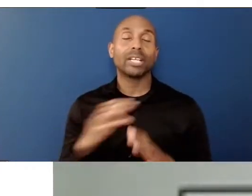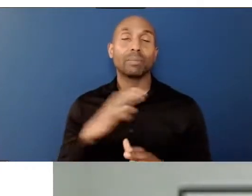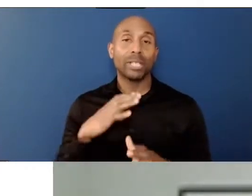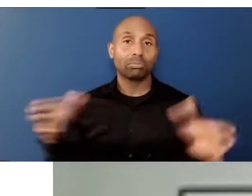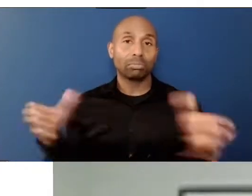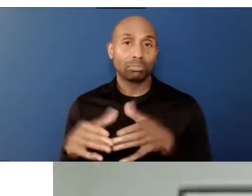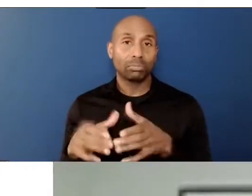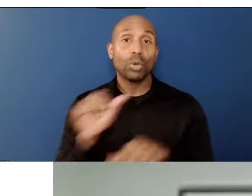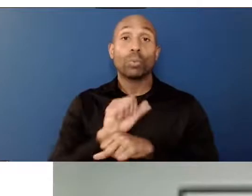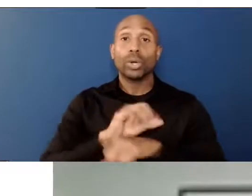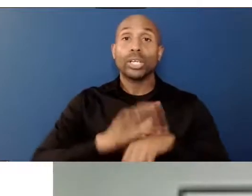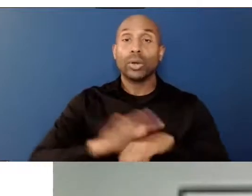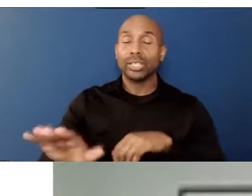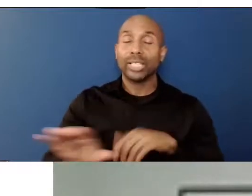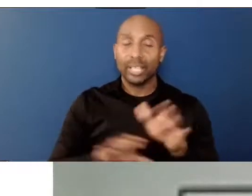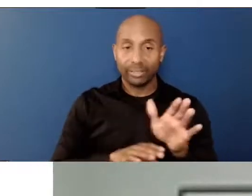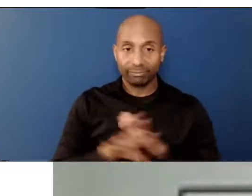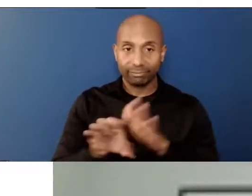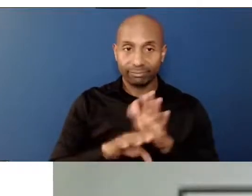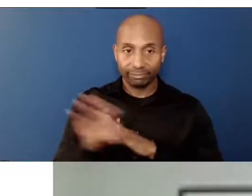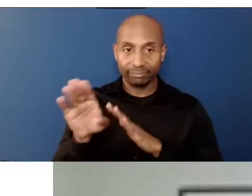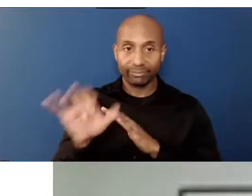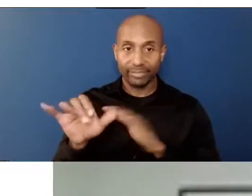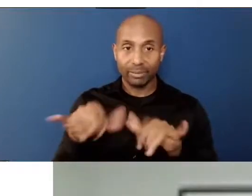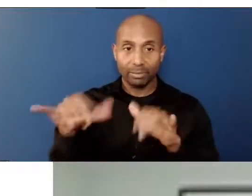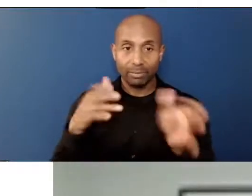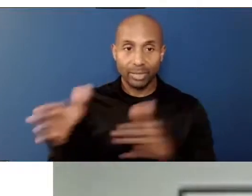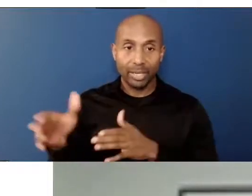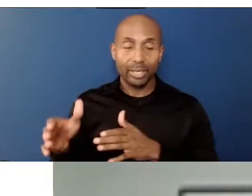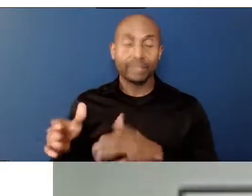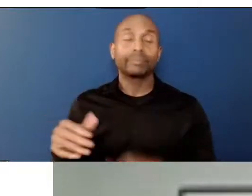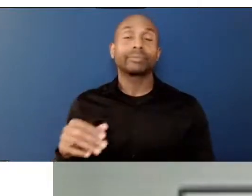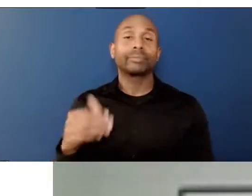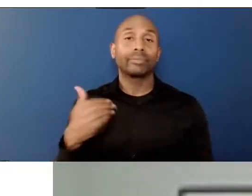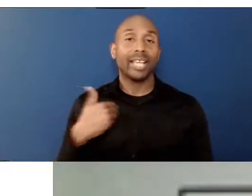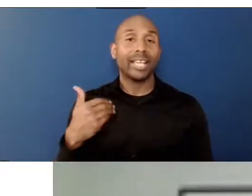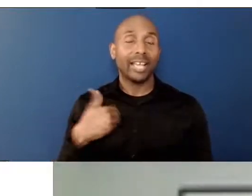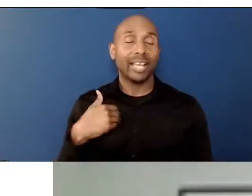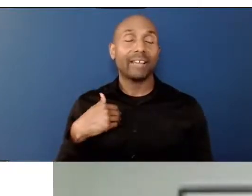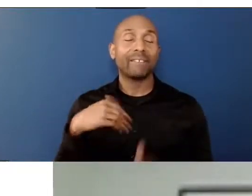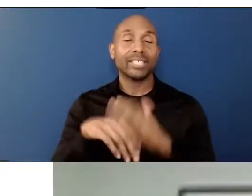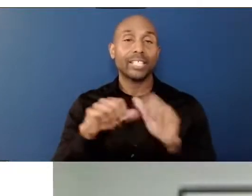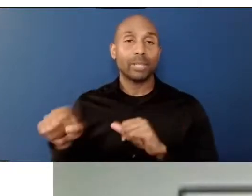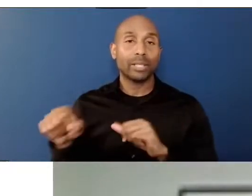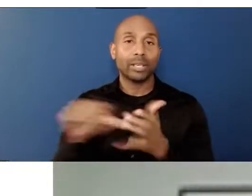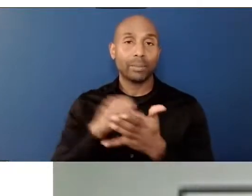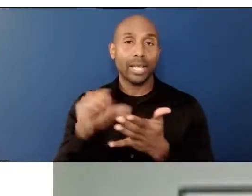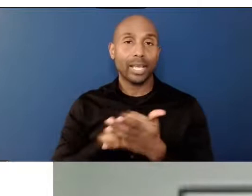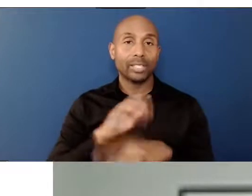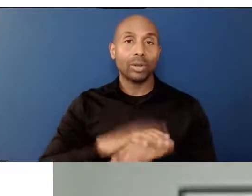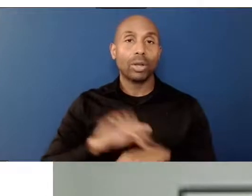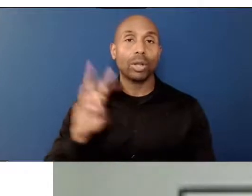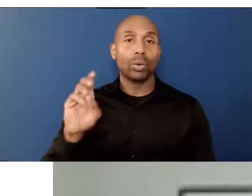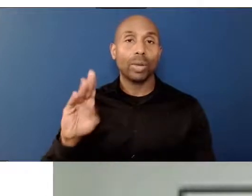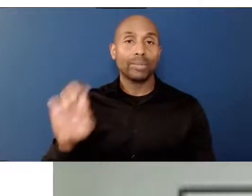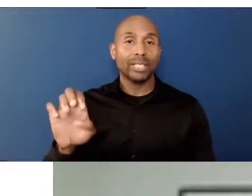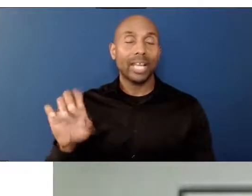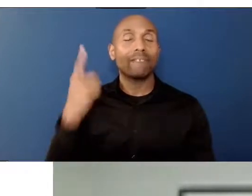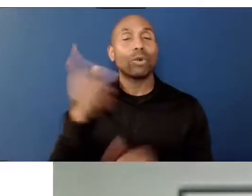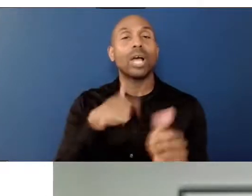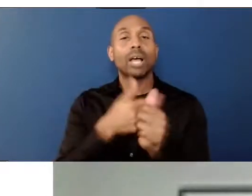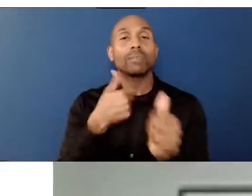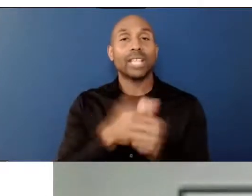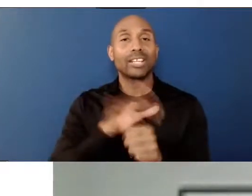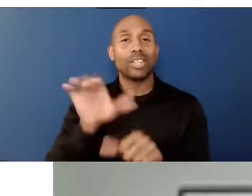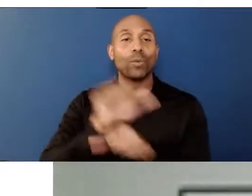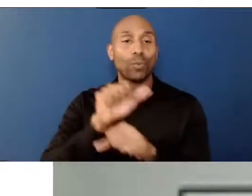an accessibility page on their website that provides information and updates on the work they're doing. And we also